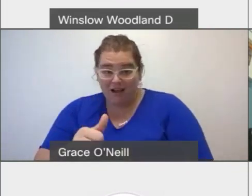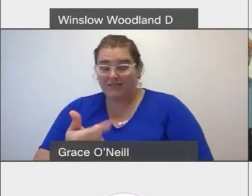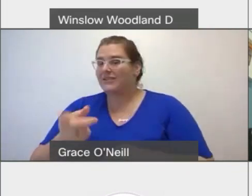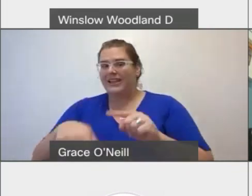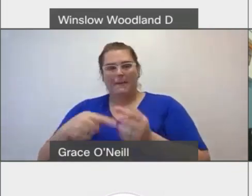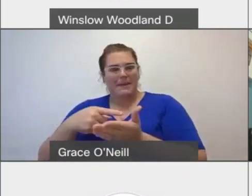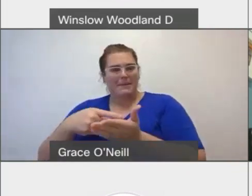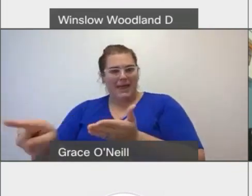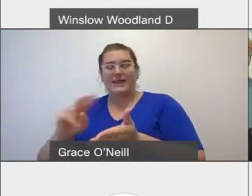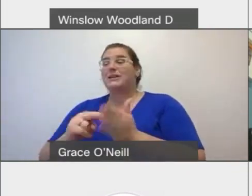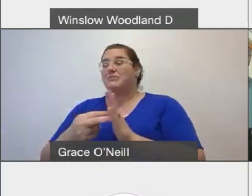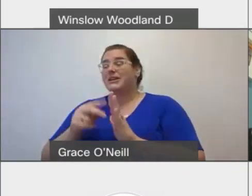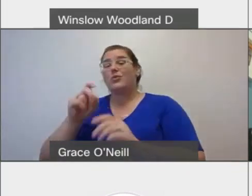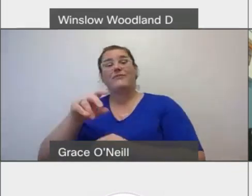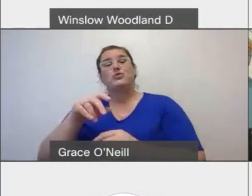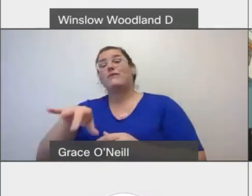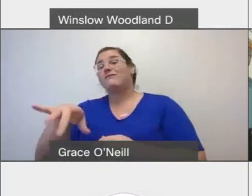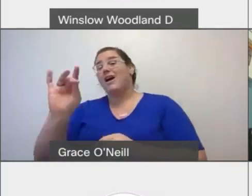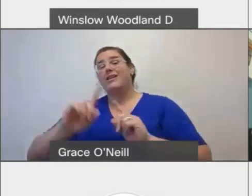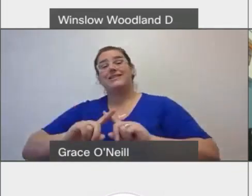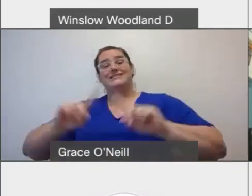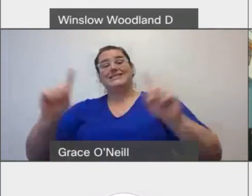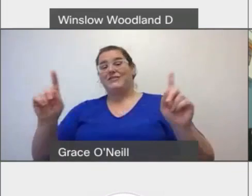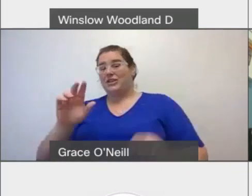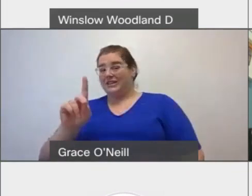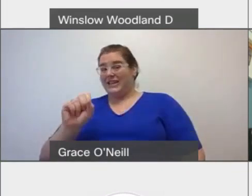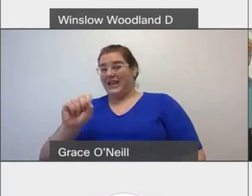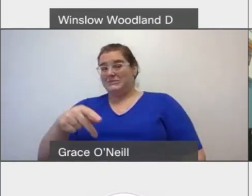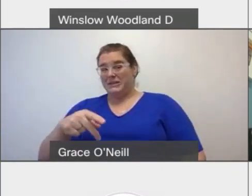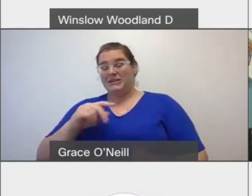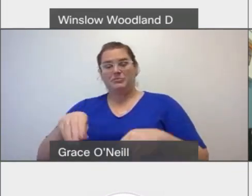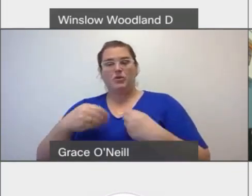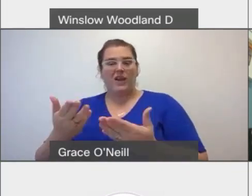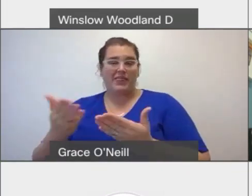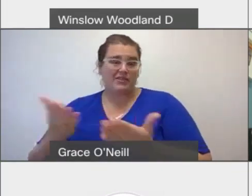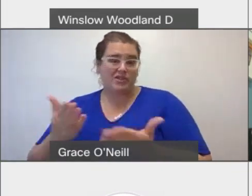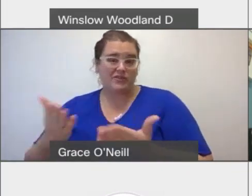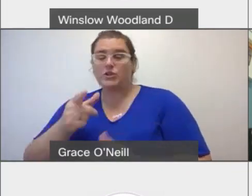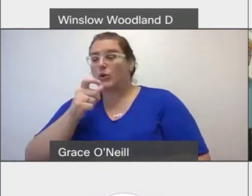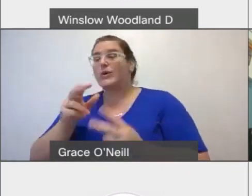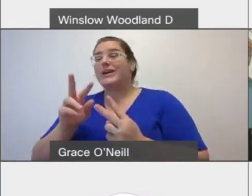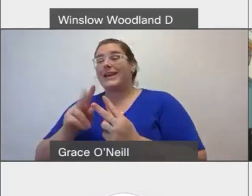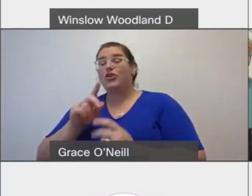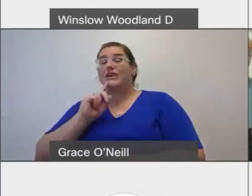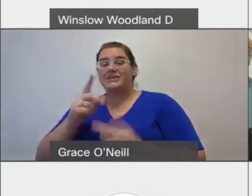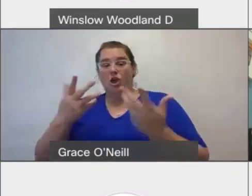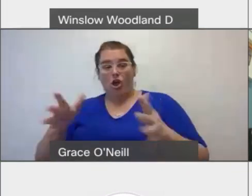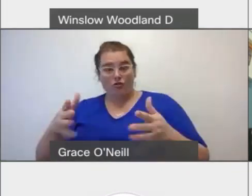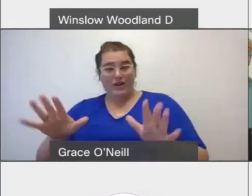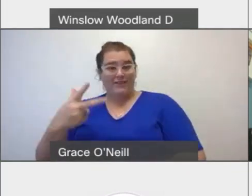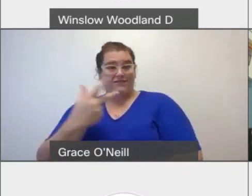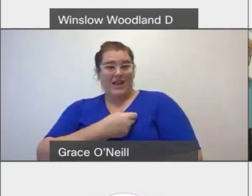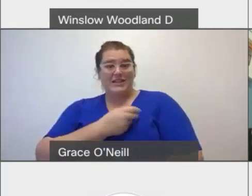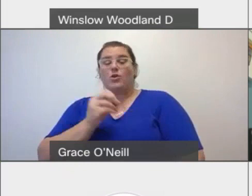to find another person to provide the service who either is vaccinated or has